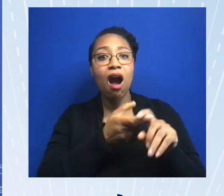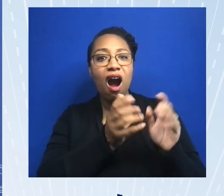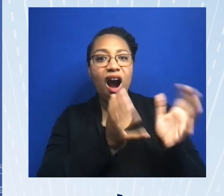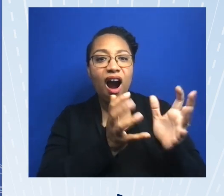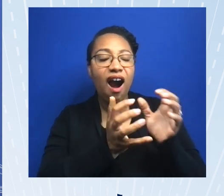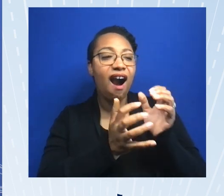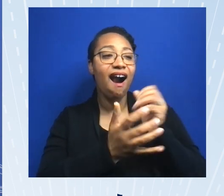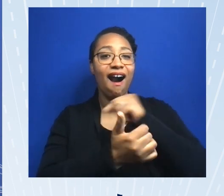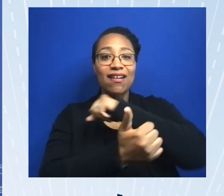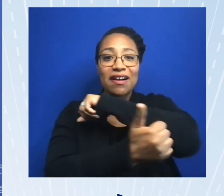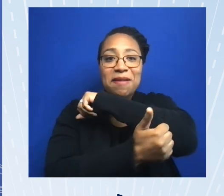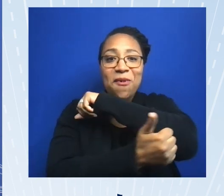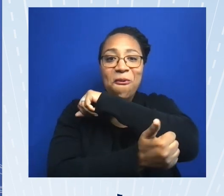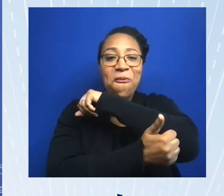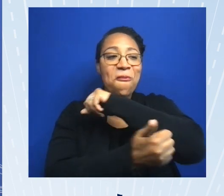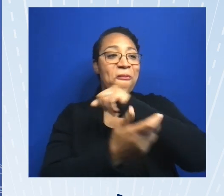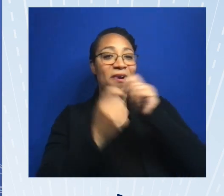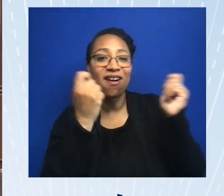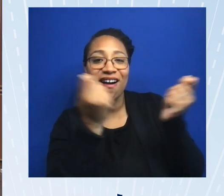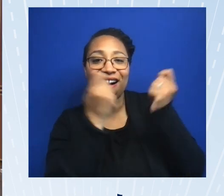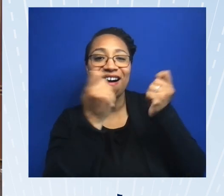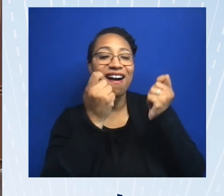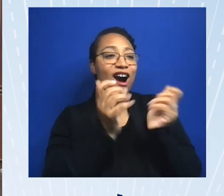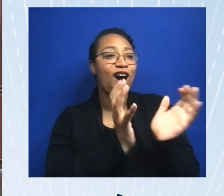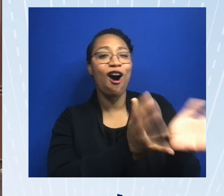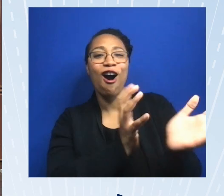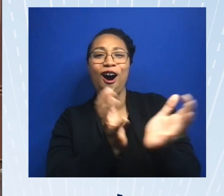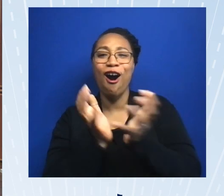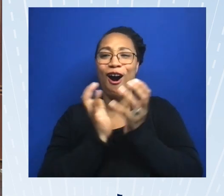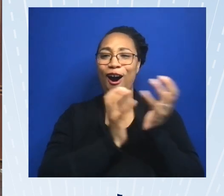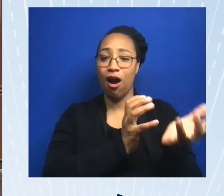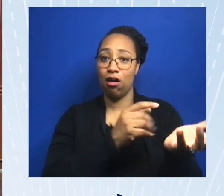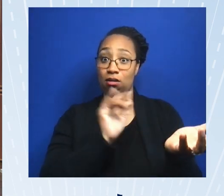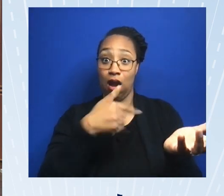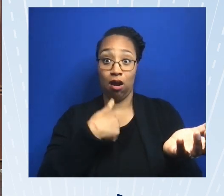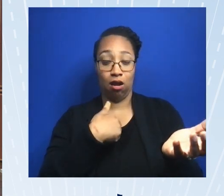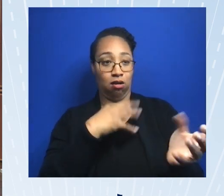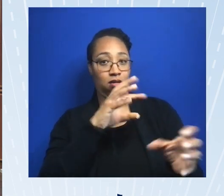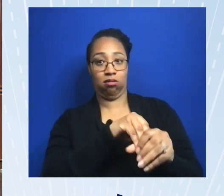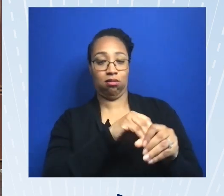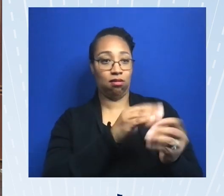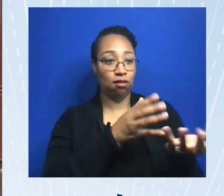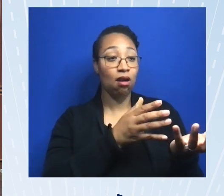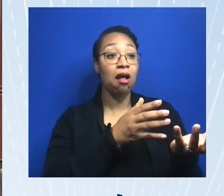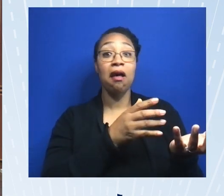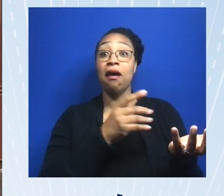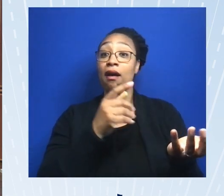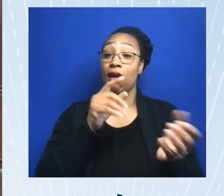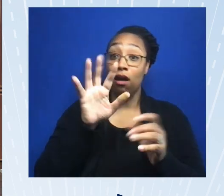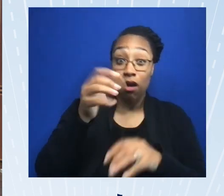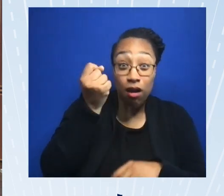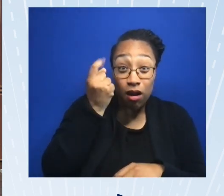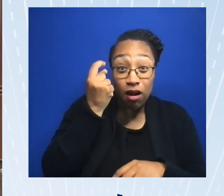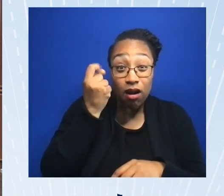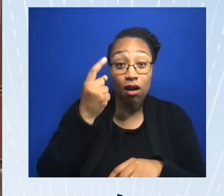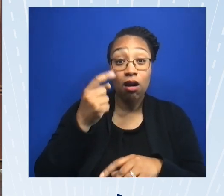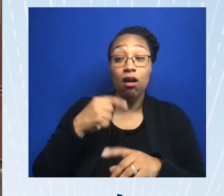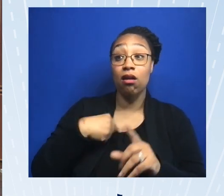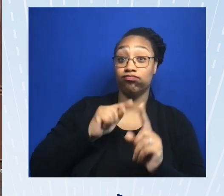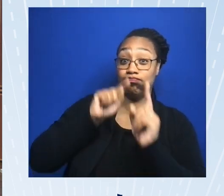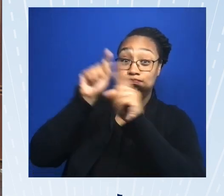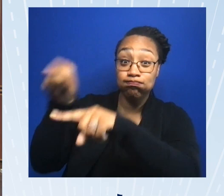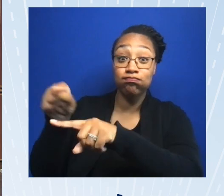Israel for the first time at age 14 and to visit Yad Vashem, Masada, and a working